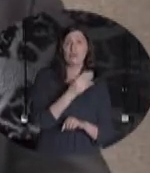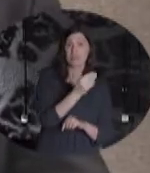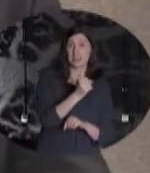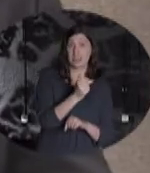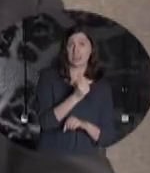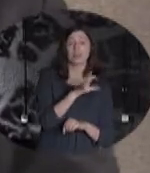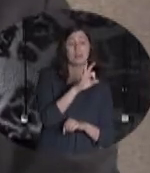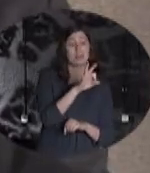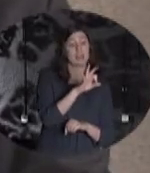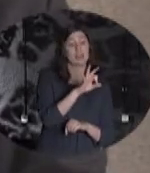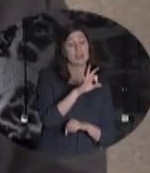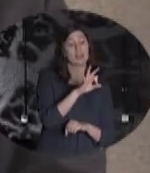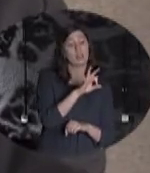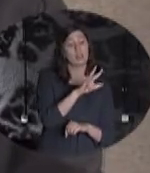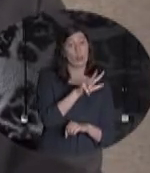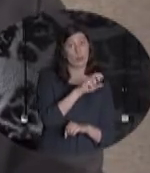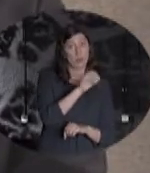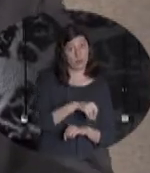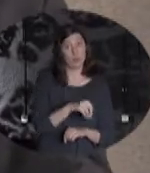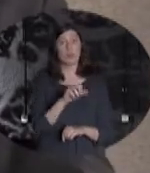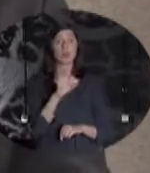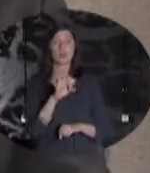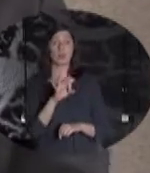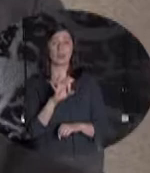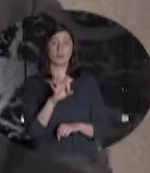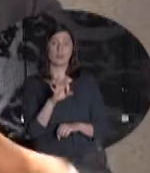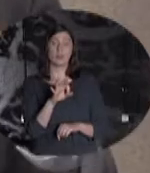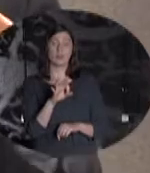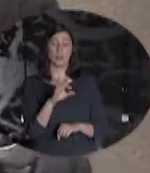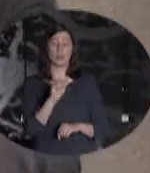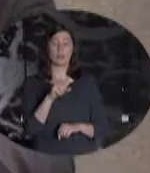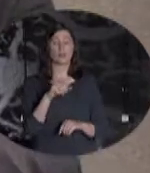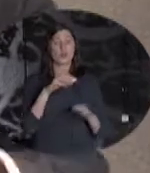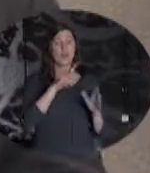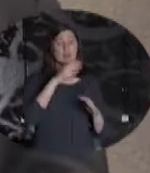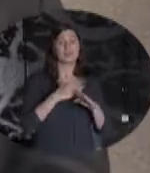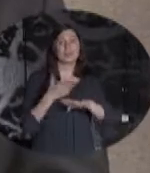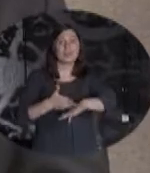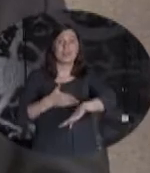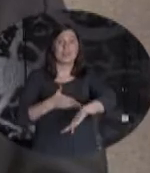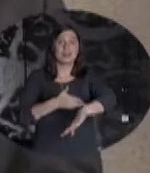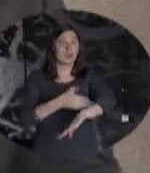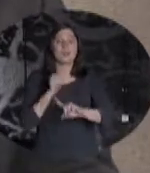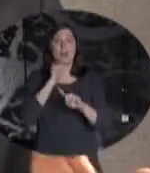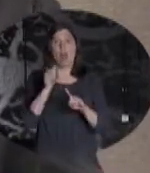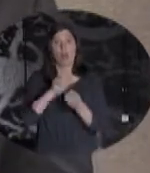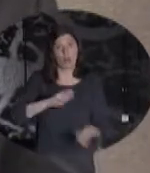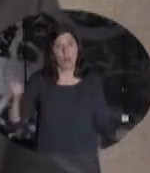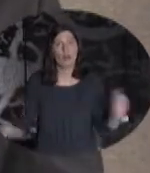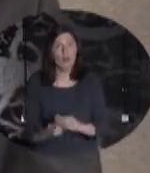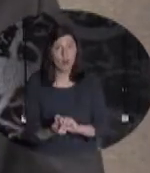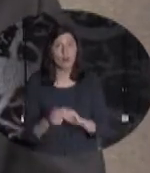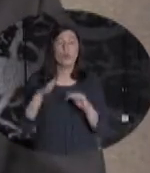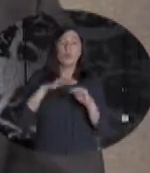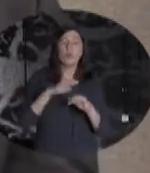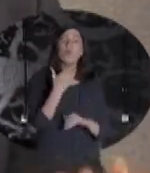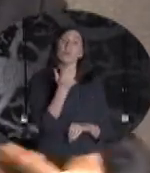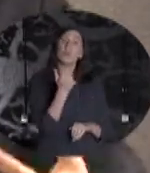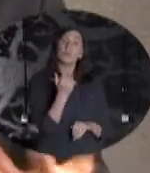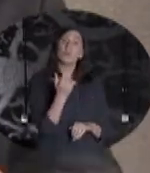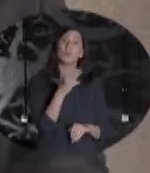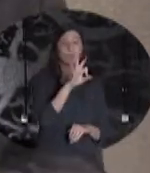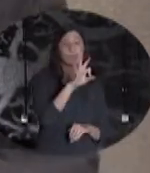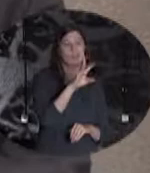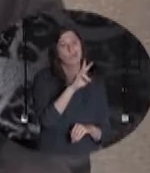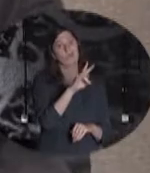against 97%, and SPF 50 protects against 98%. So you're getting incrementally better. Yeah. That's why we say at a minimum 15,